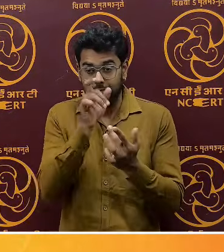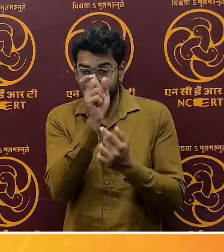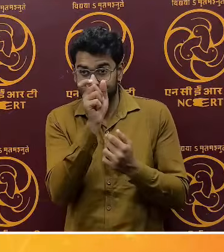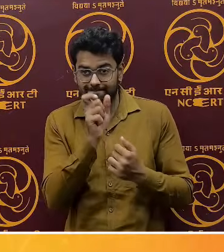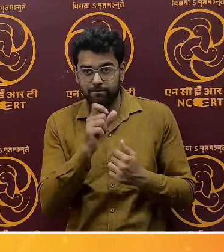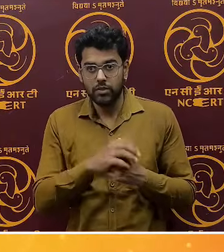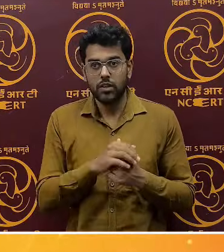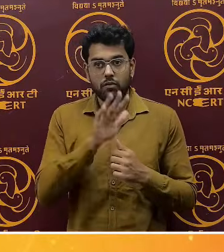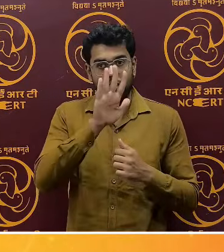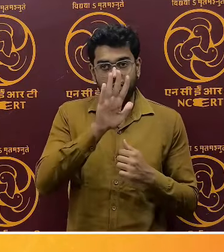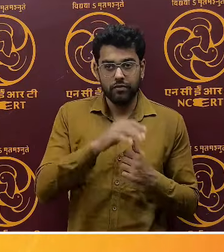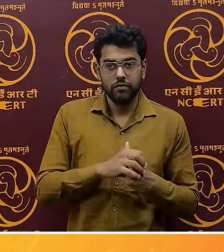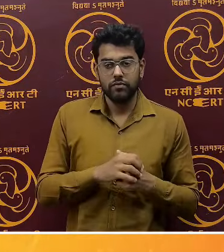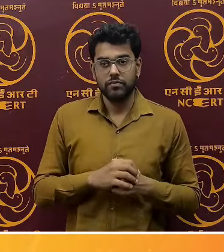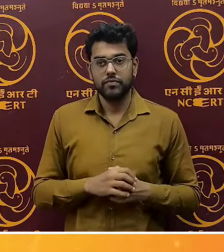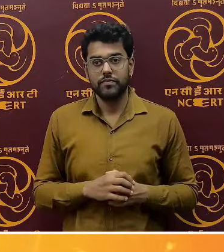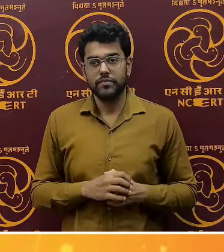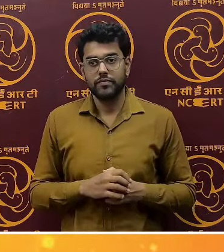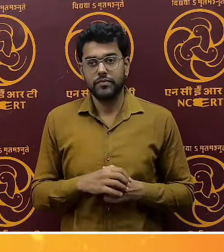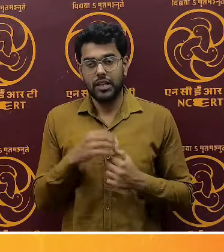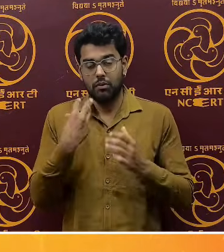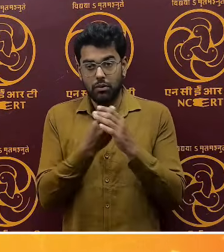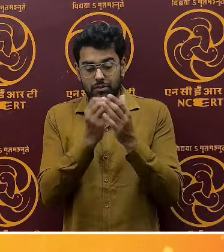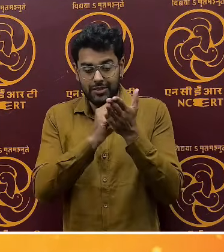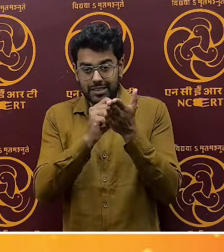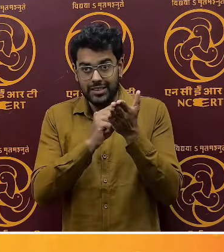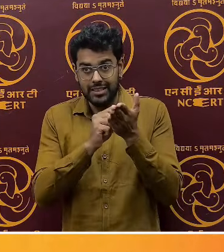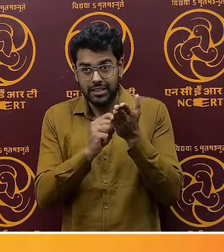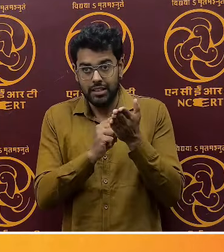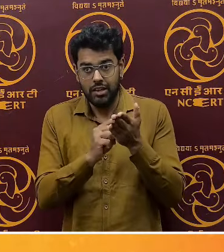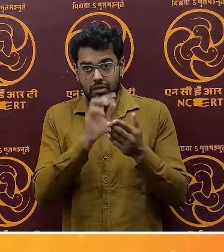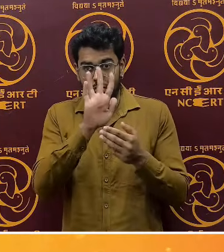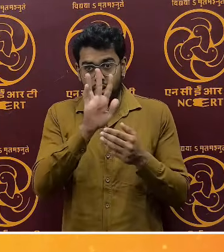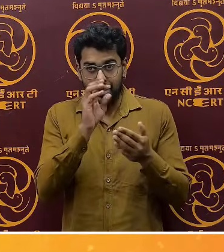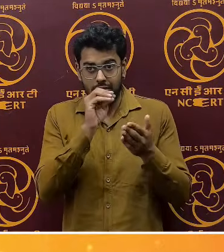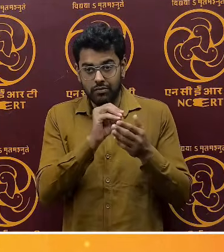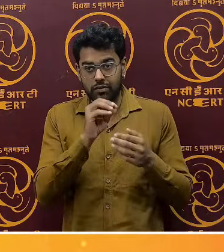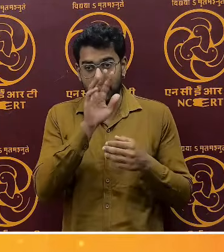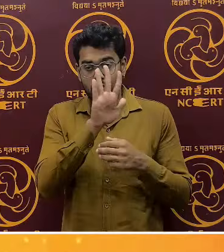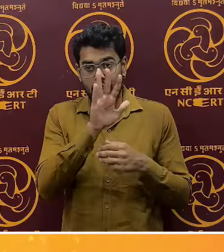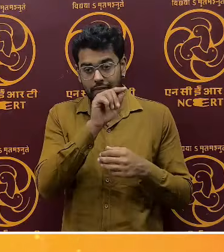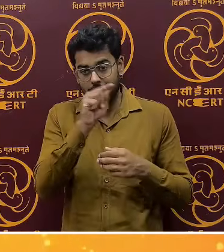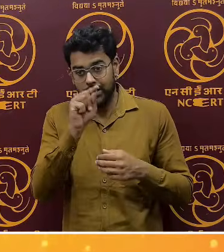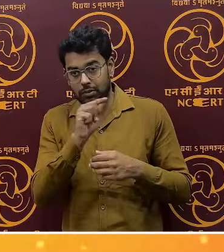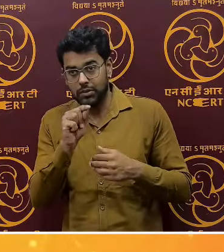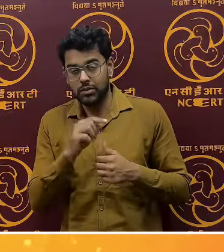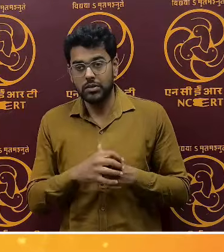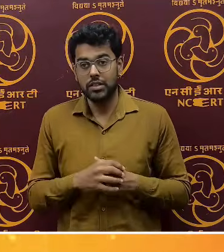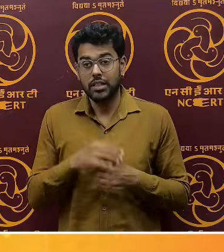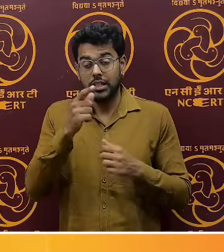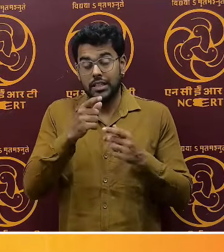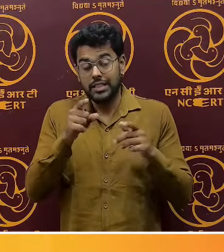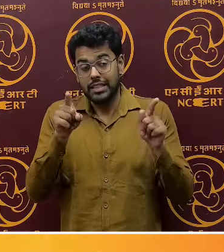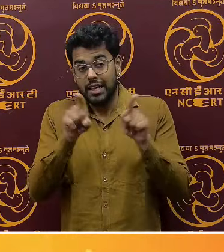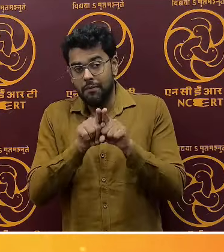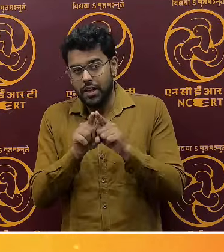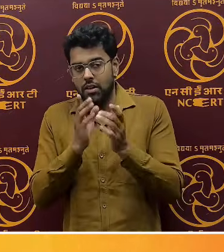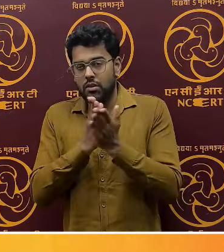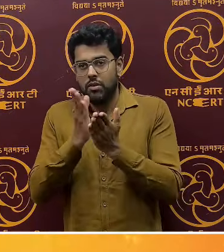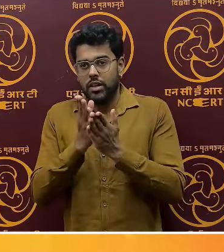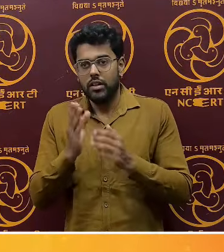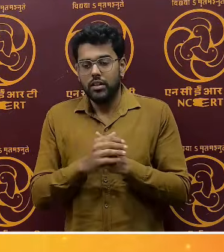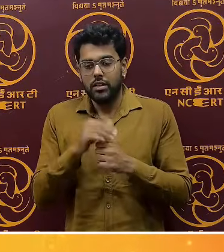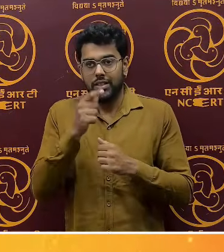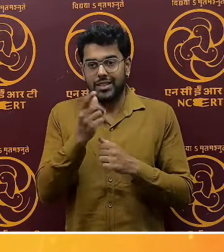term is 5. So we will write 5 equal to, in such a way that